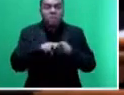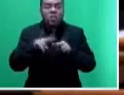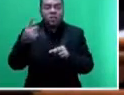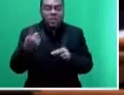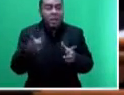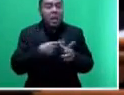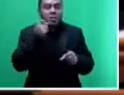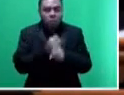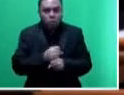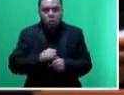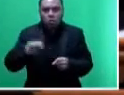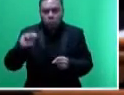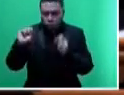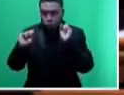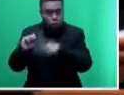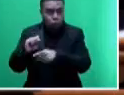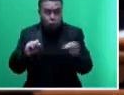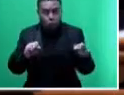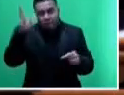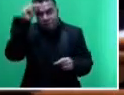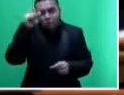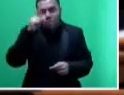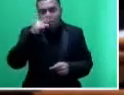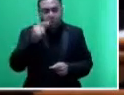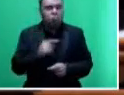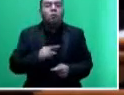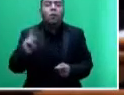always going to put you, the Fijian people, first.